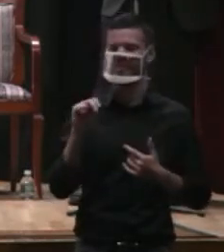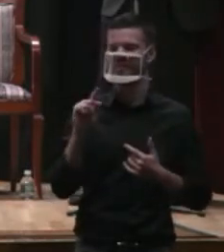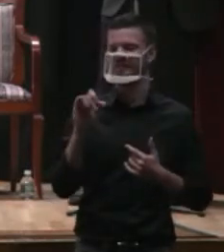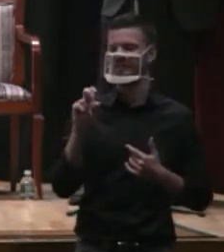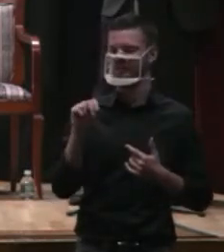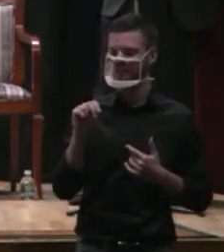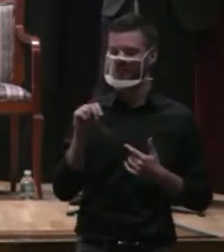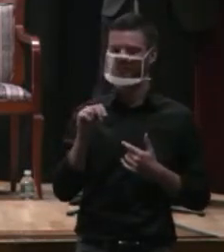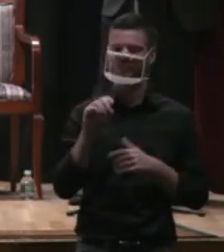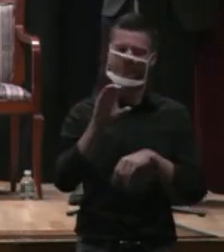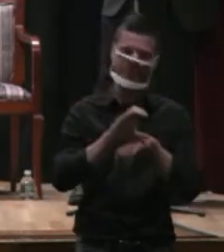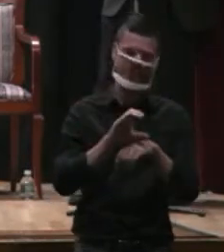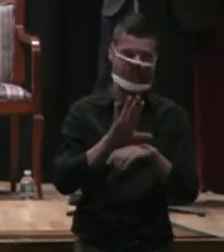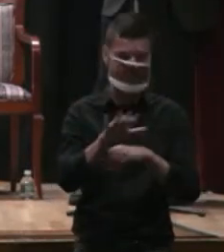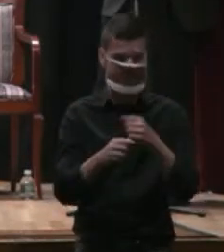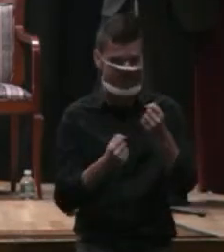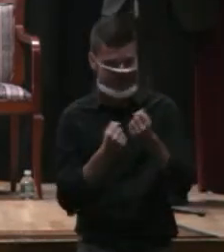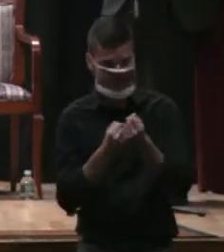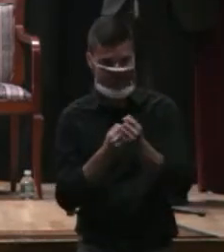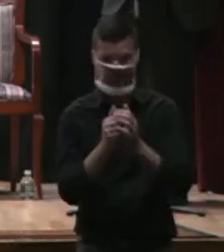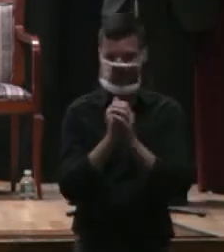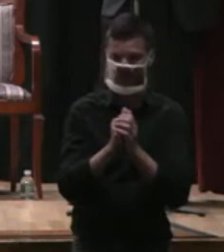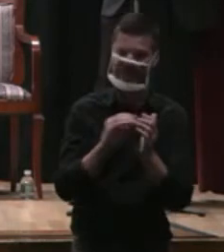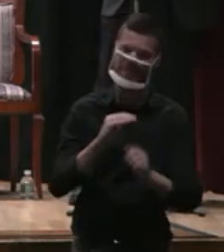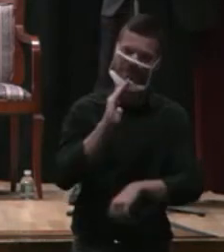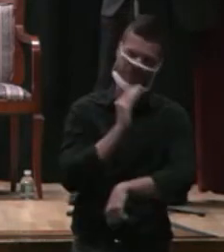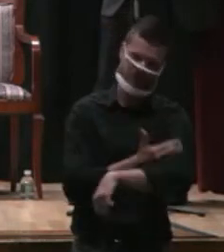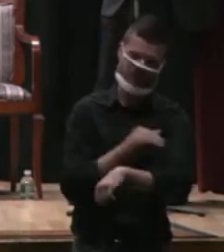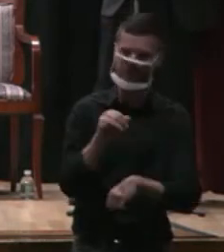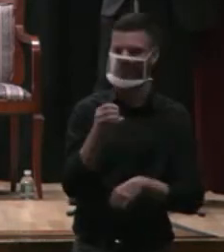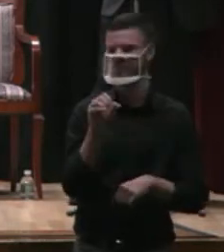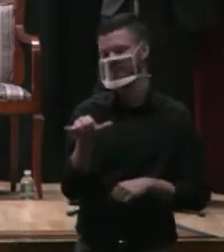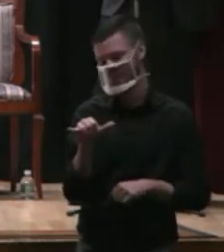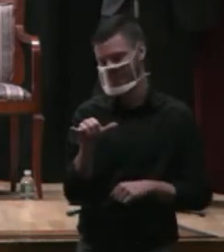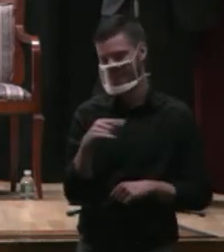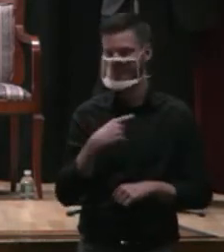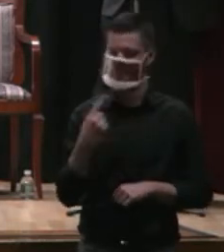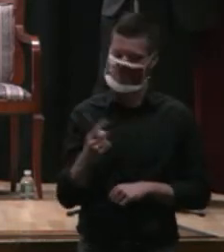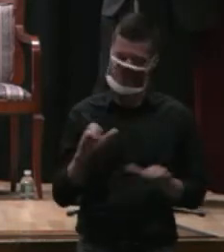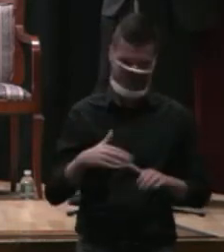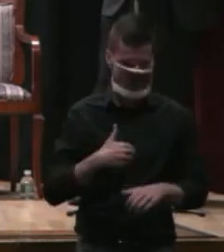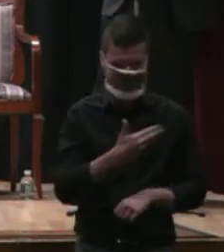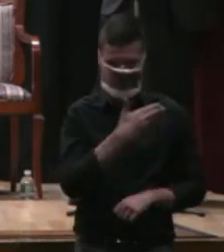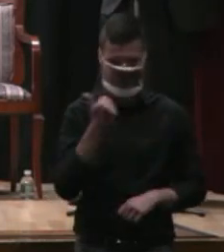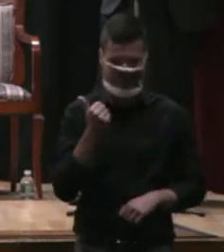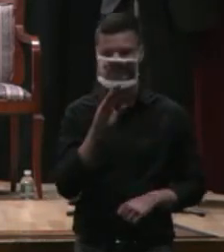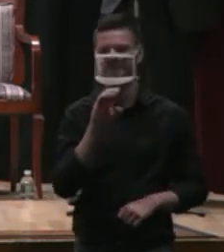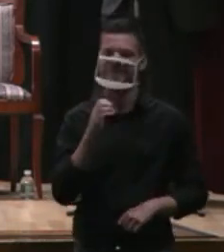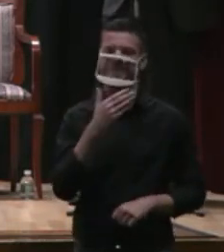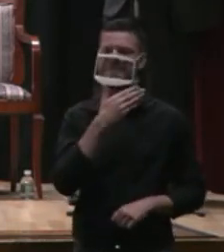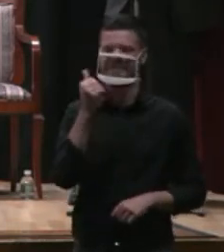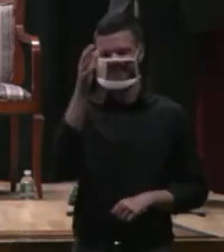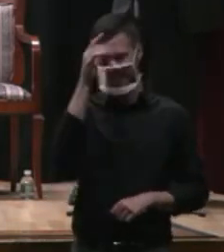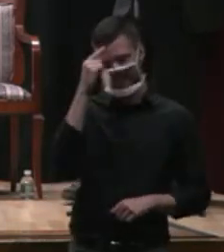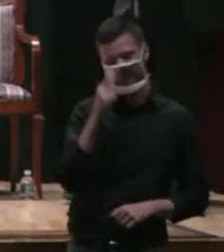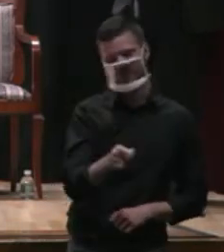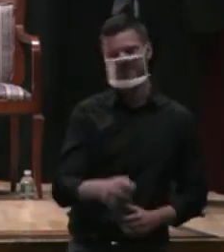and support. And to my daughter, Joy Kim, I always do my best to be the best dad for